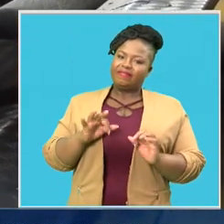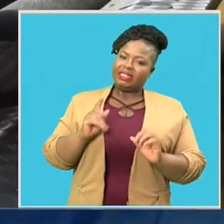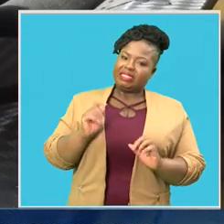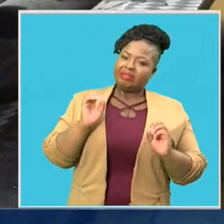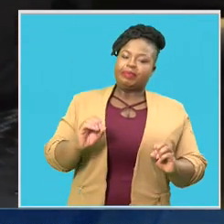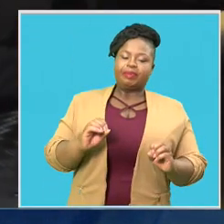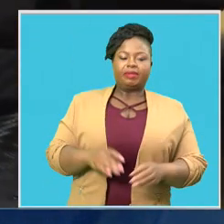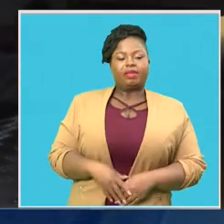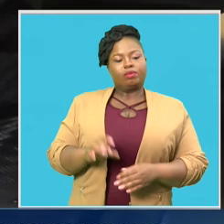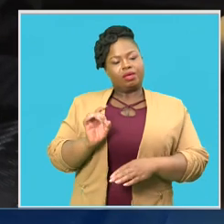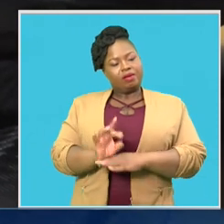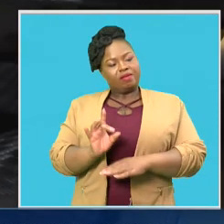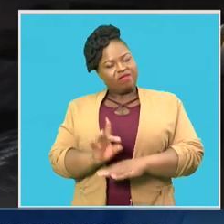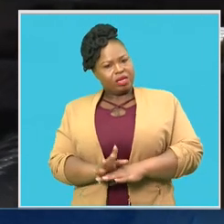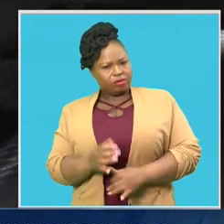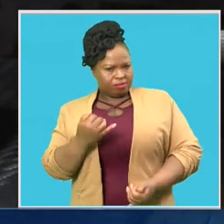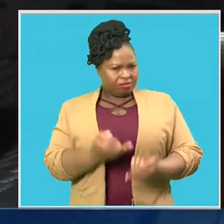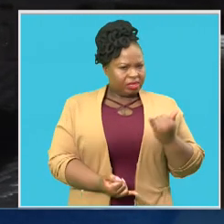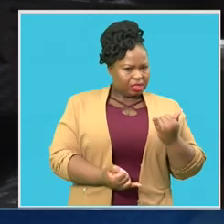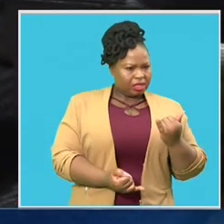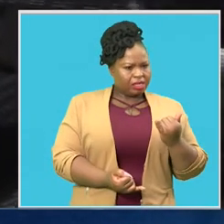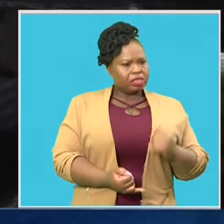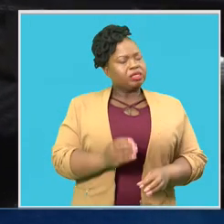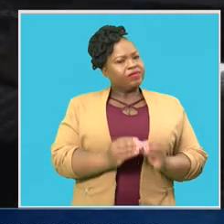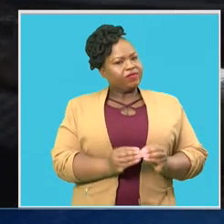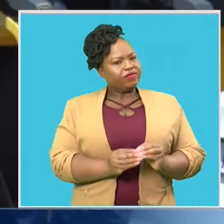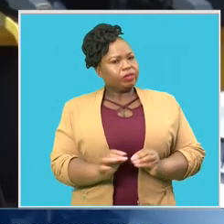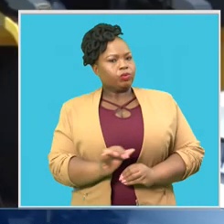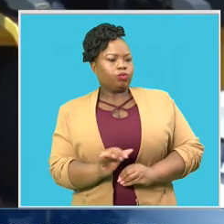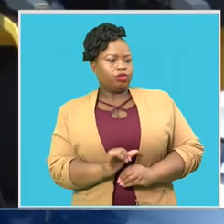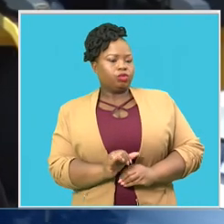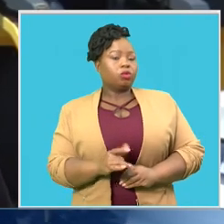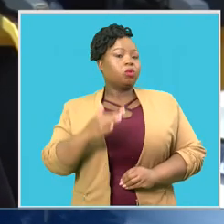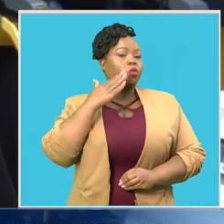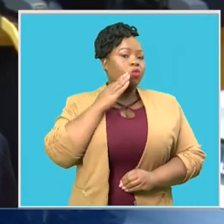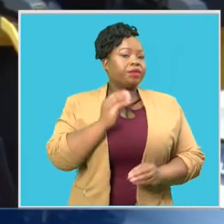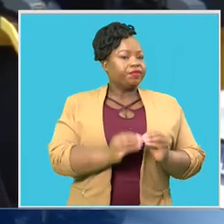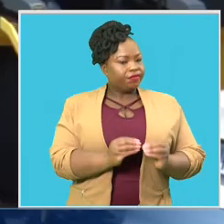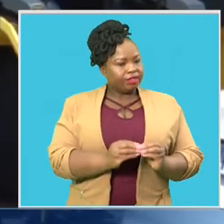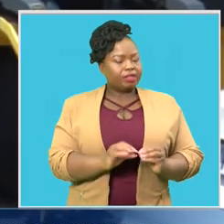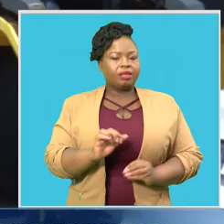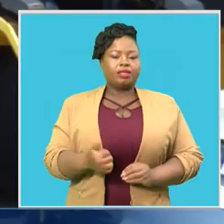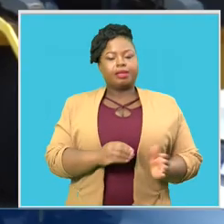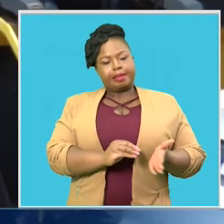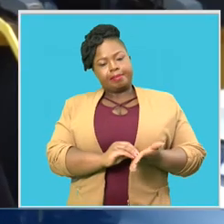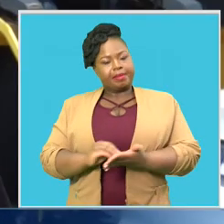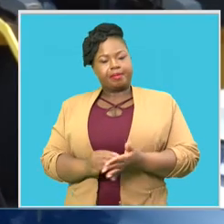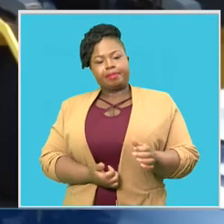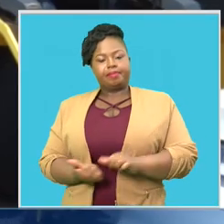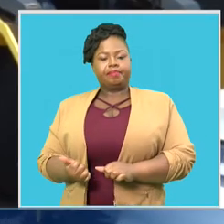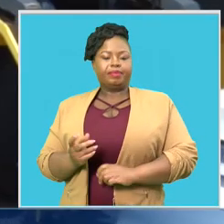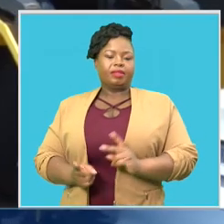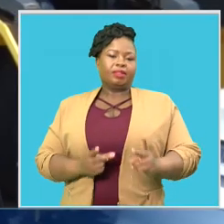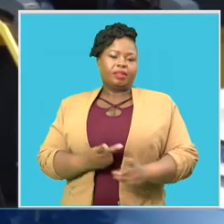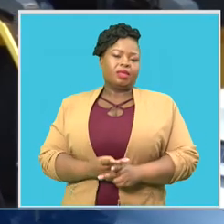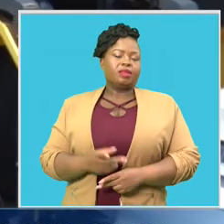advise what are the defects on the cars that needs to be fixed. And once they fixed those defects, they can bring their vehicles back